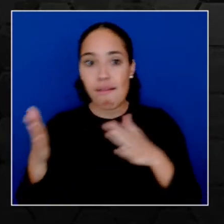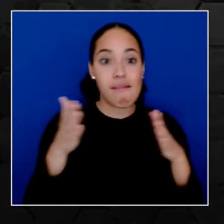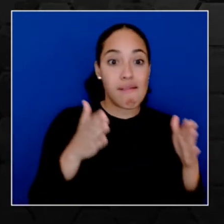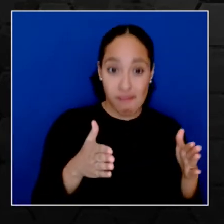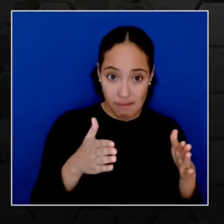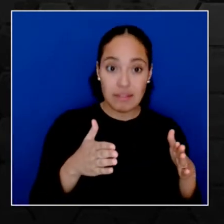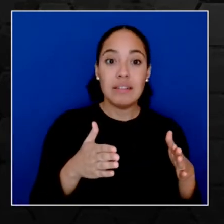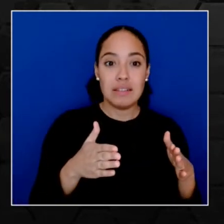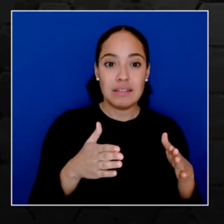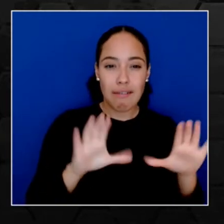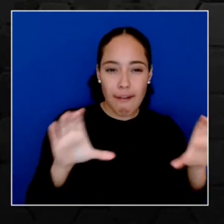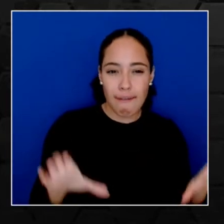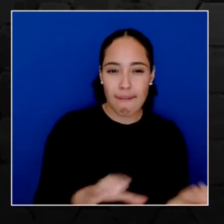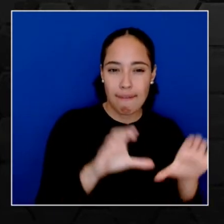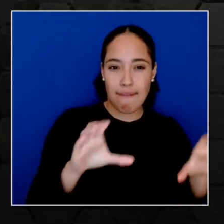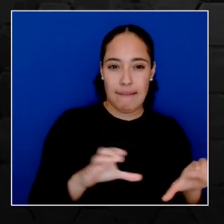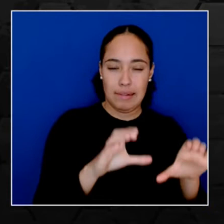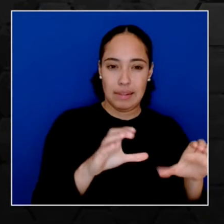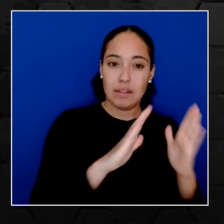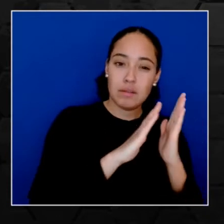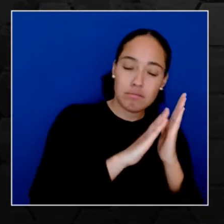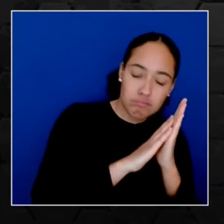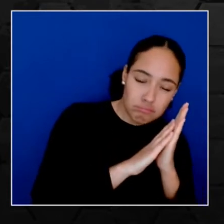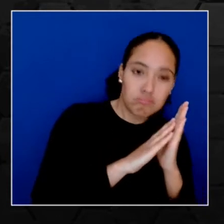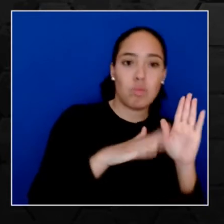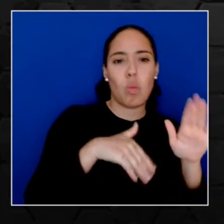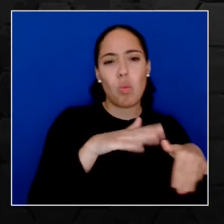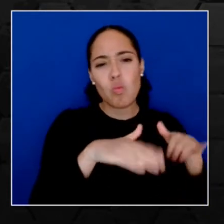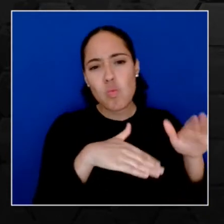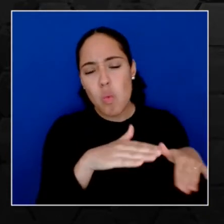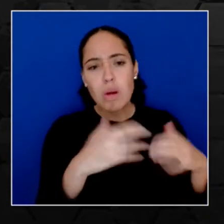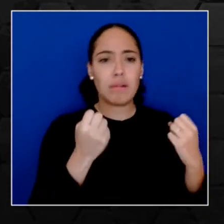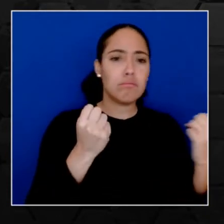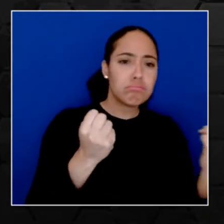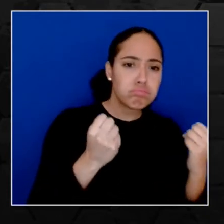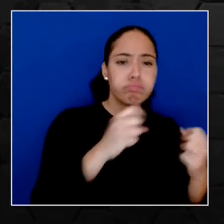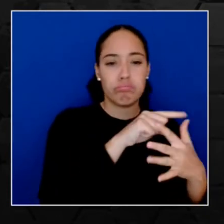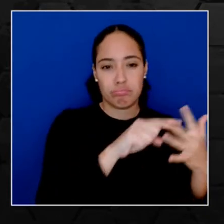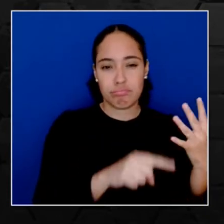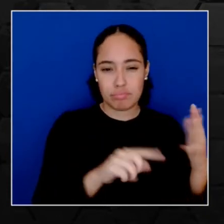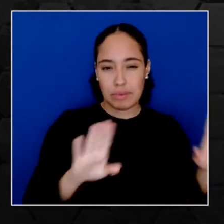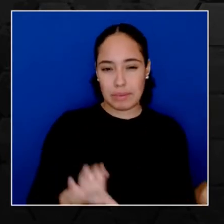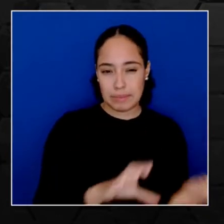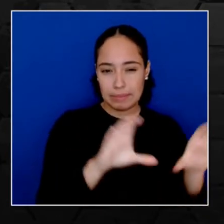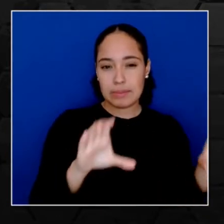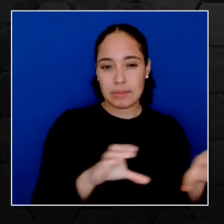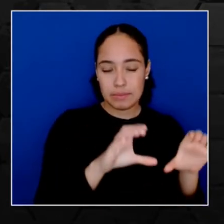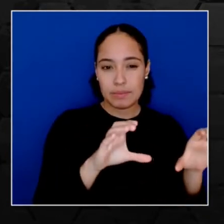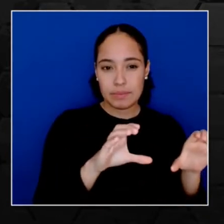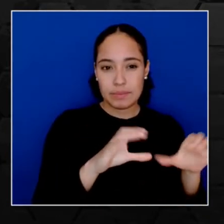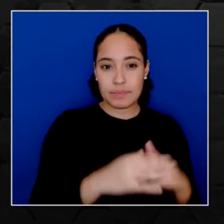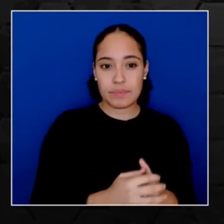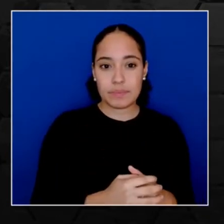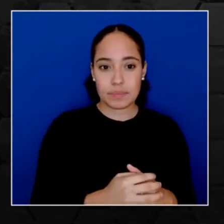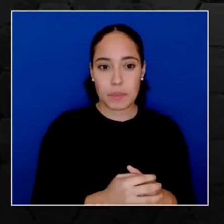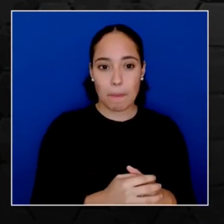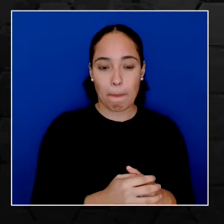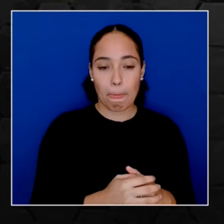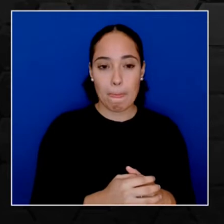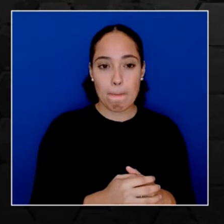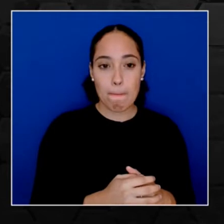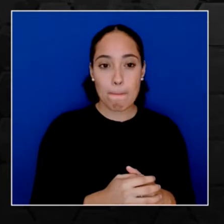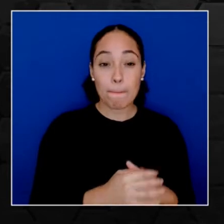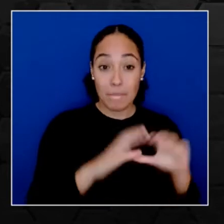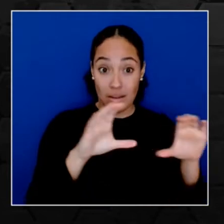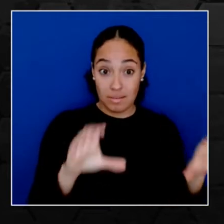The behavioral biometric identifies and measures human activities, not the common measurements, although human